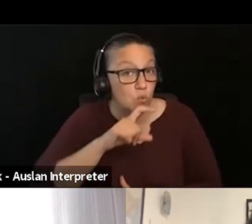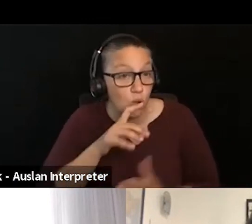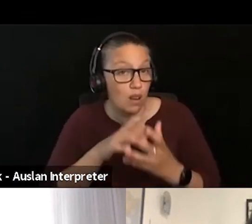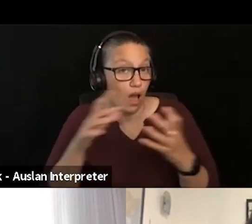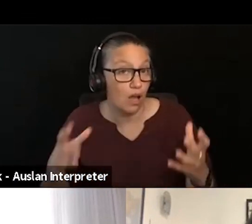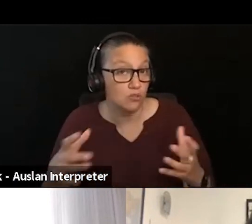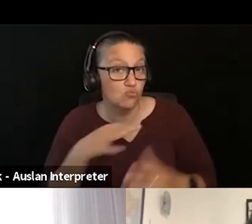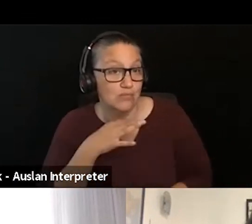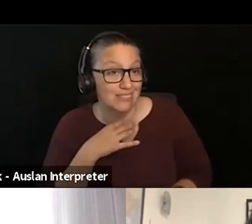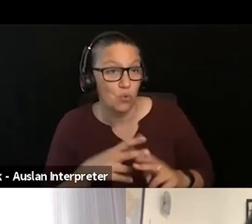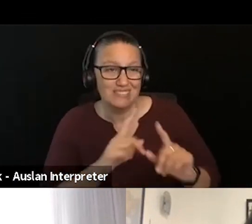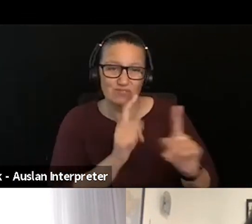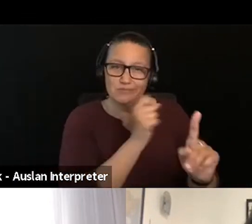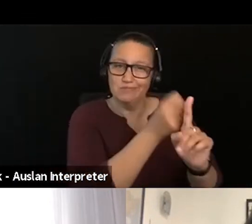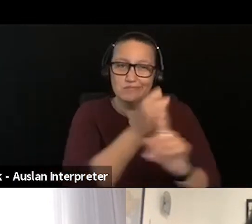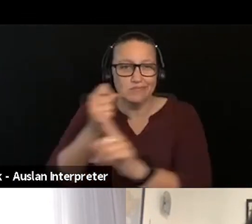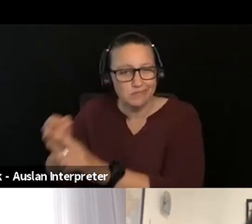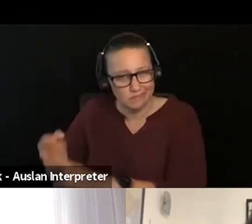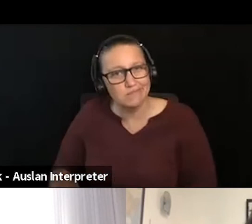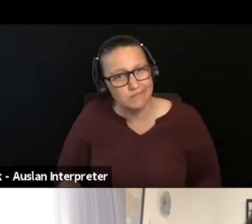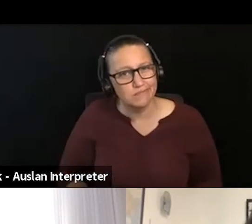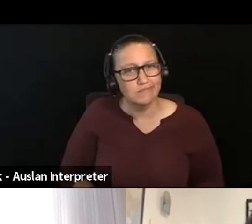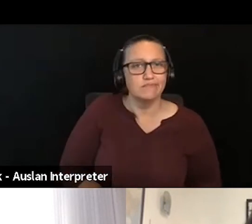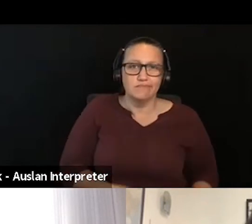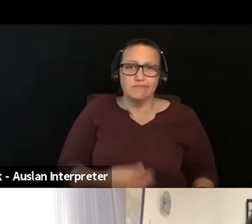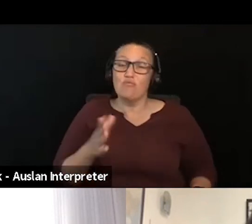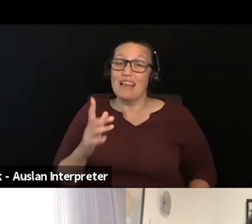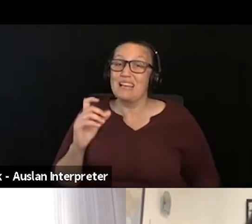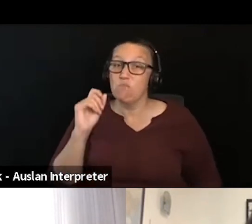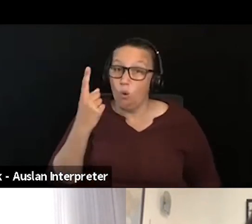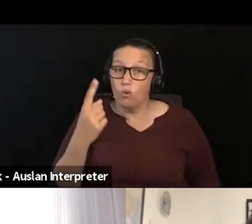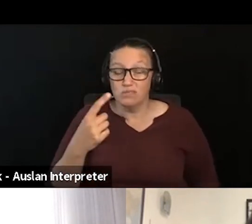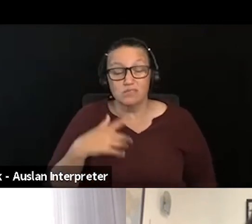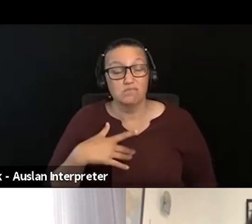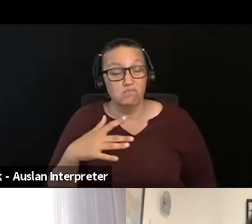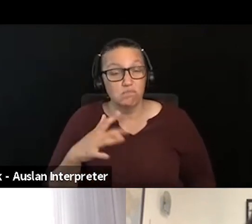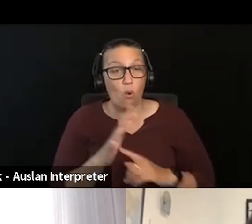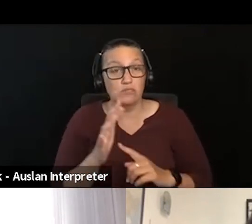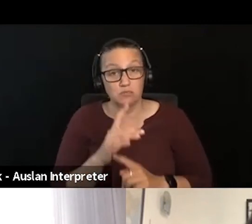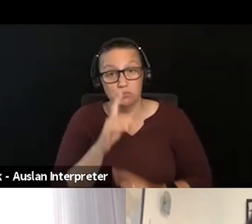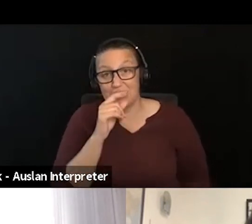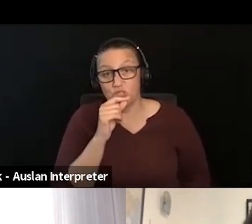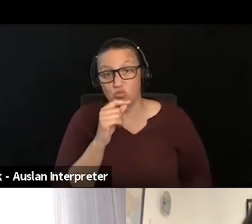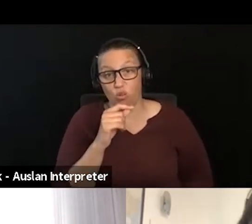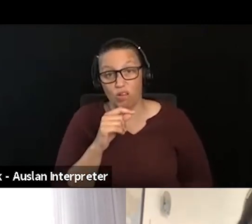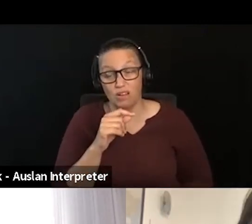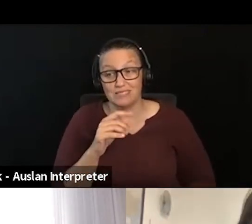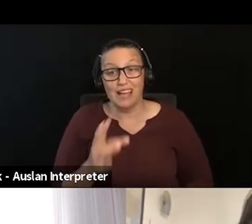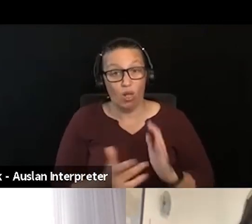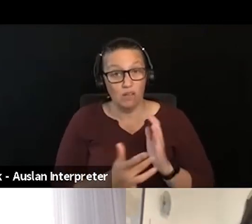risk of different outcomes. I think it's a really important potential technology. You know, one of the things is